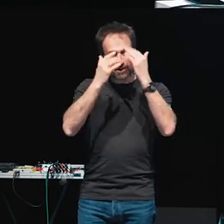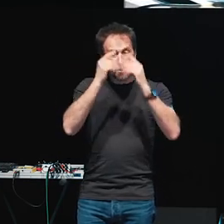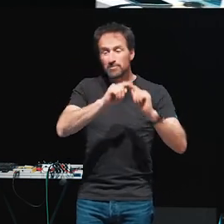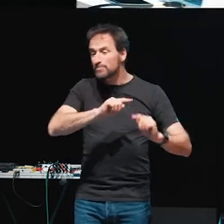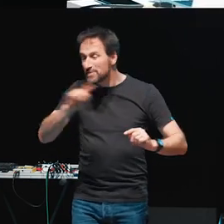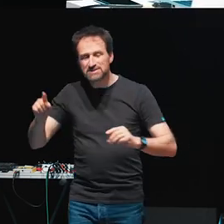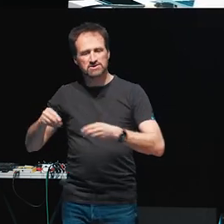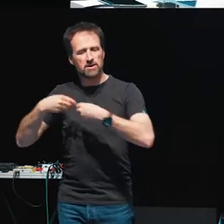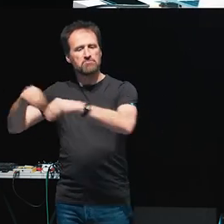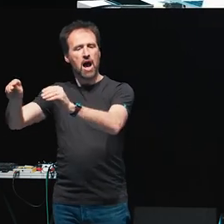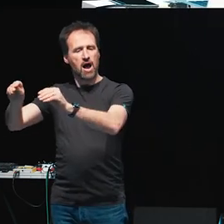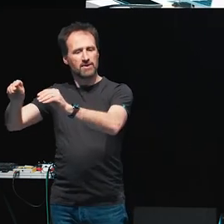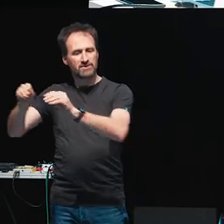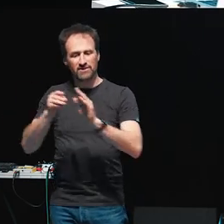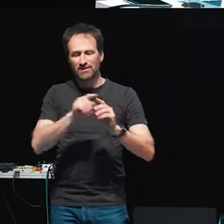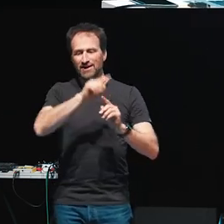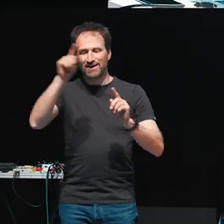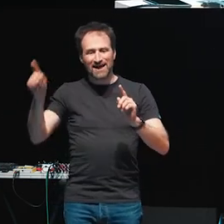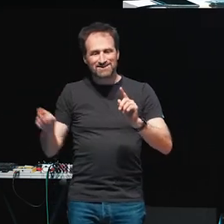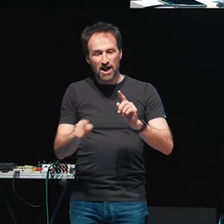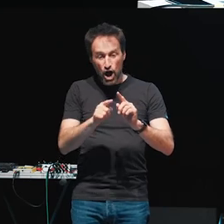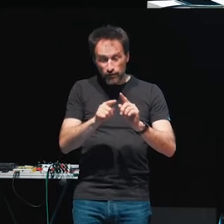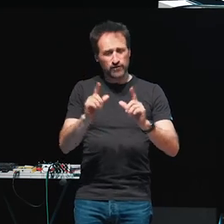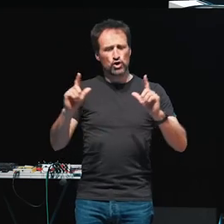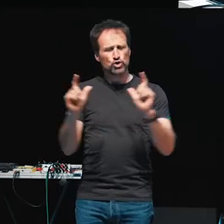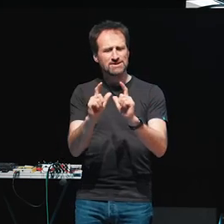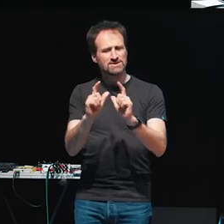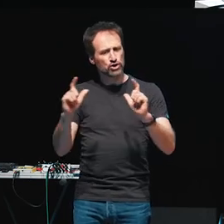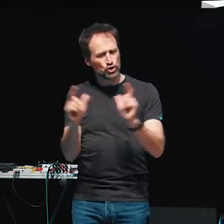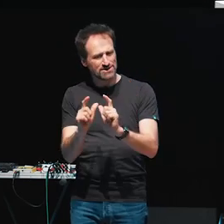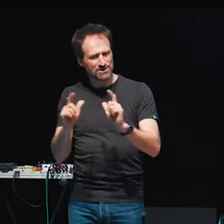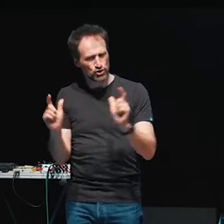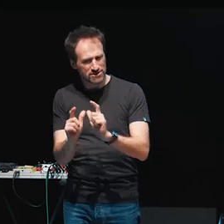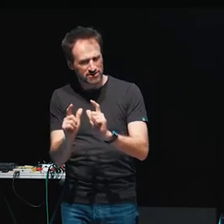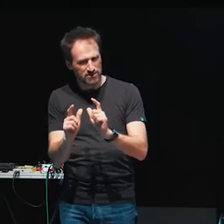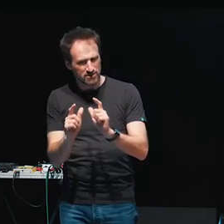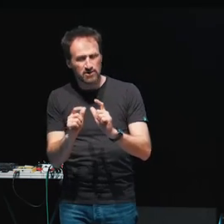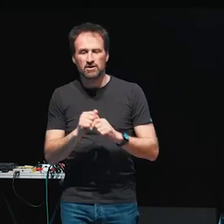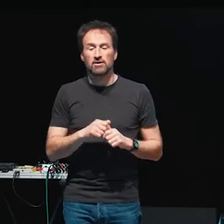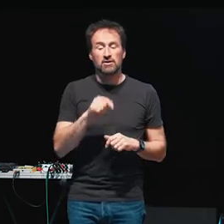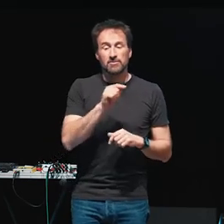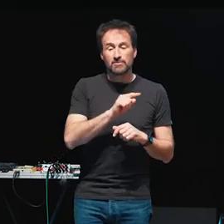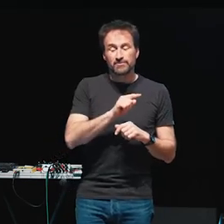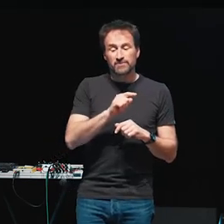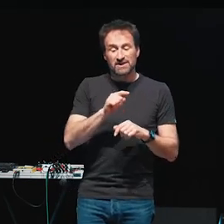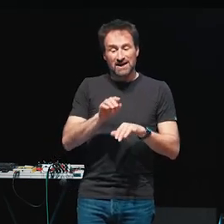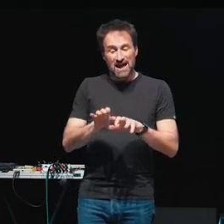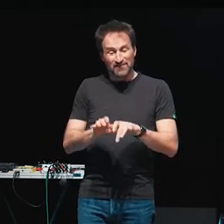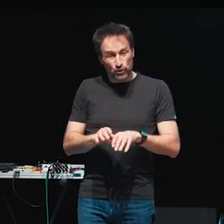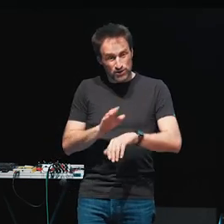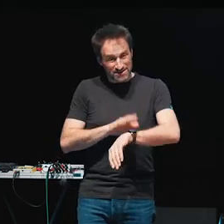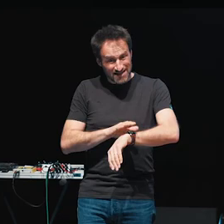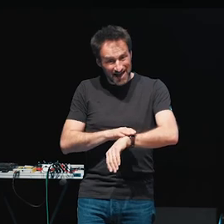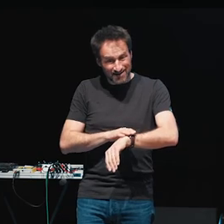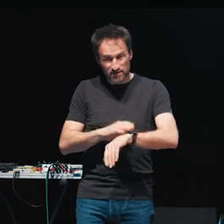That's much shorter. So from ideation to development, you have much less time as you used to have